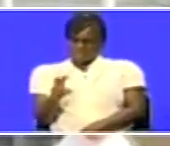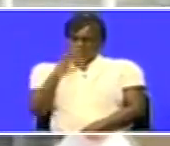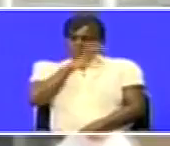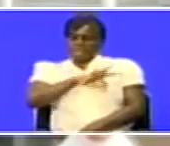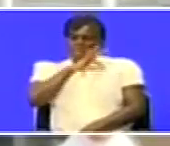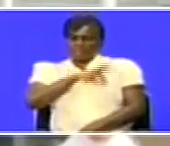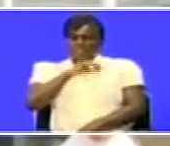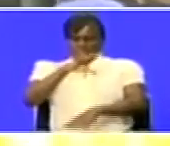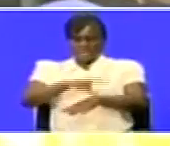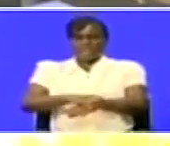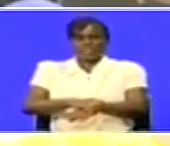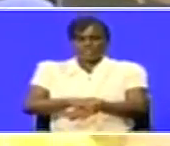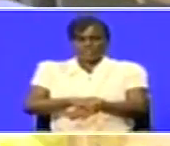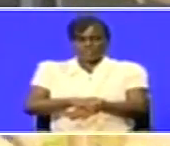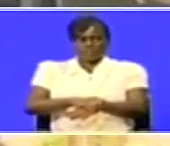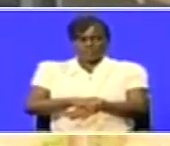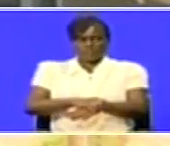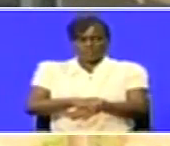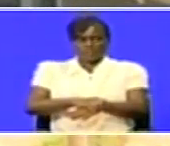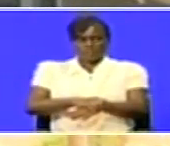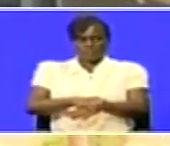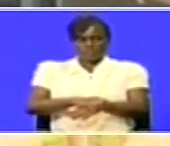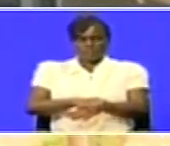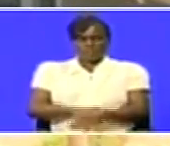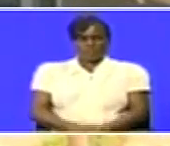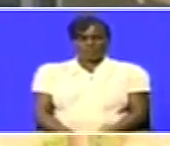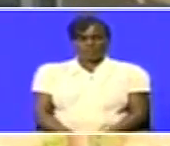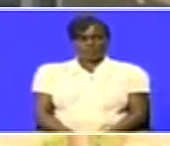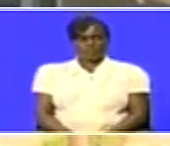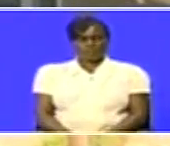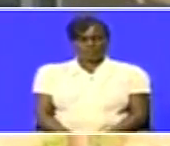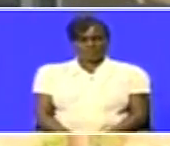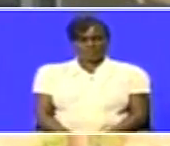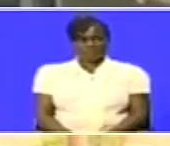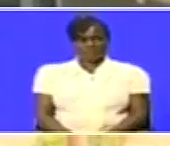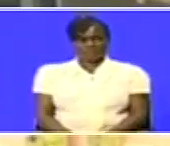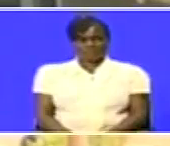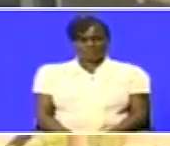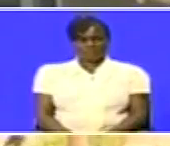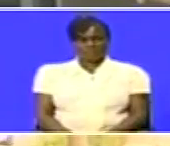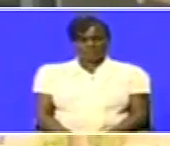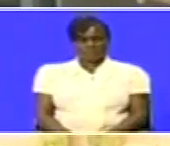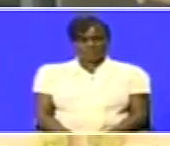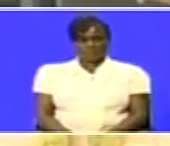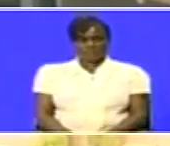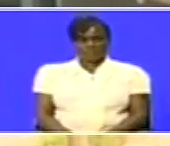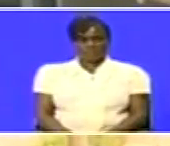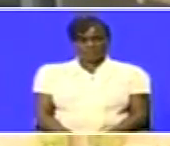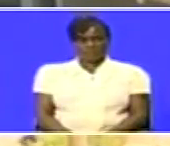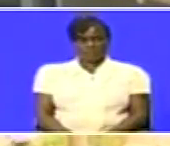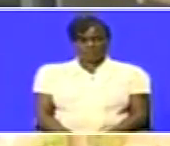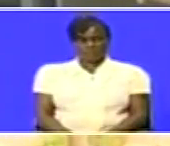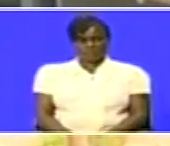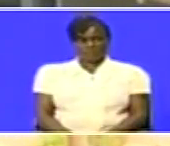manufaa yetu sisi wenyewe. Kwa sababu pantoni zilikuwa kila mara mbovu, mara moja inaharibika, moja inafanya kazi, mara mbili zinaharibika, zote mbili inakuwa tafrani, mara